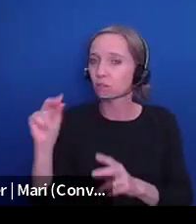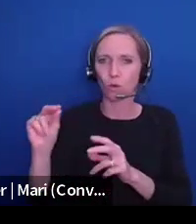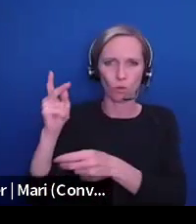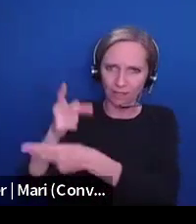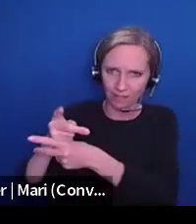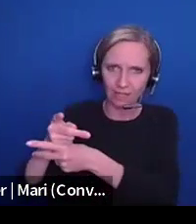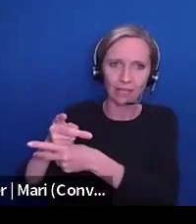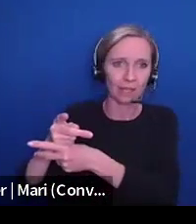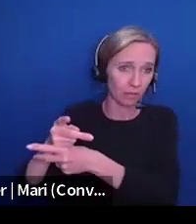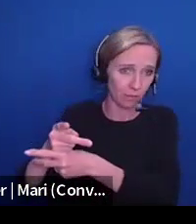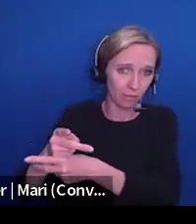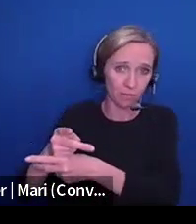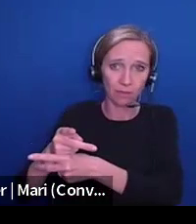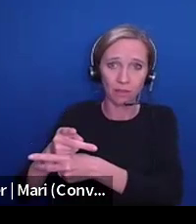it,